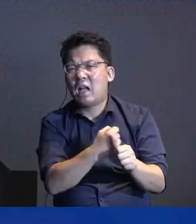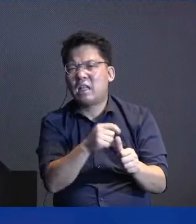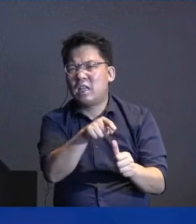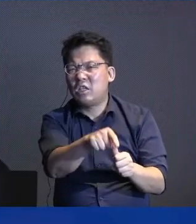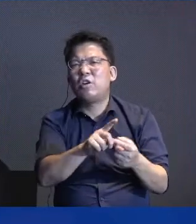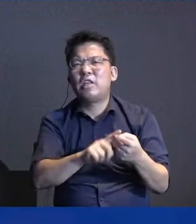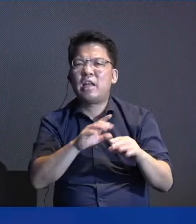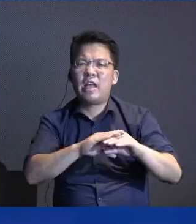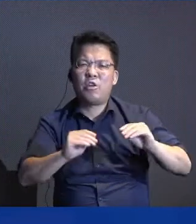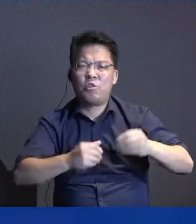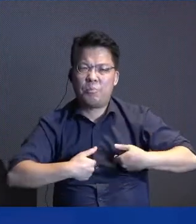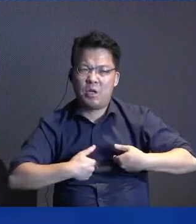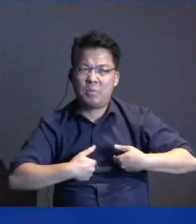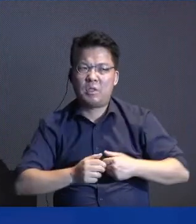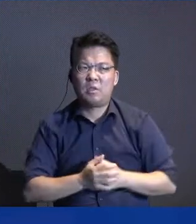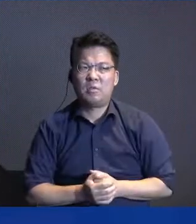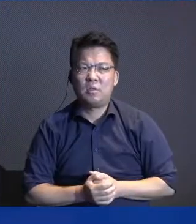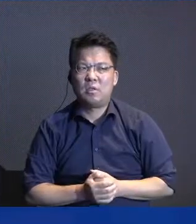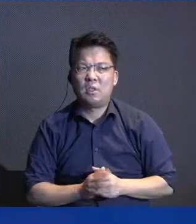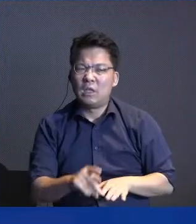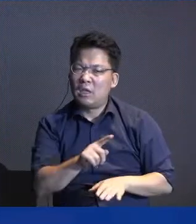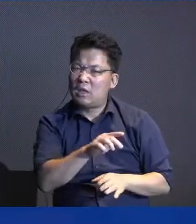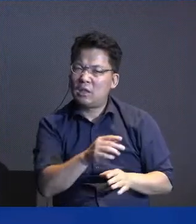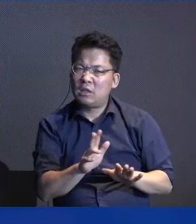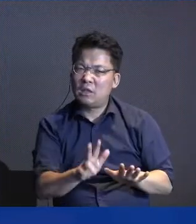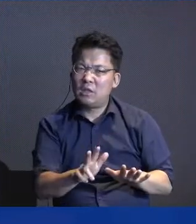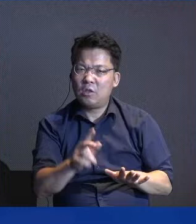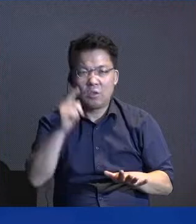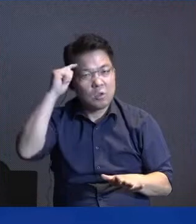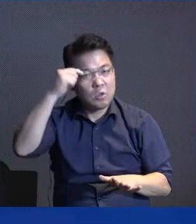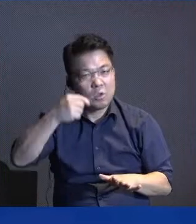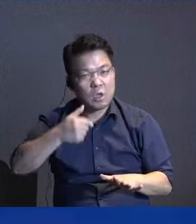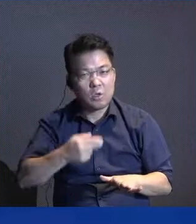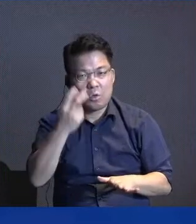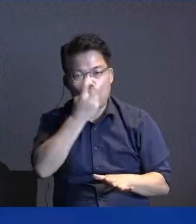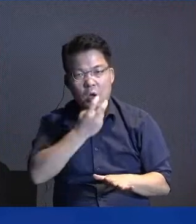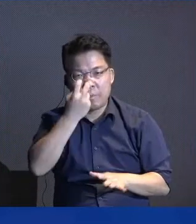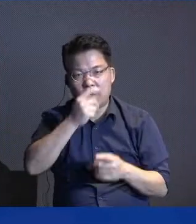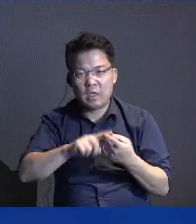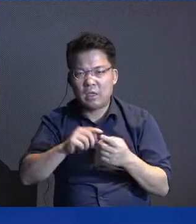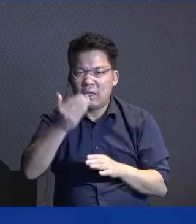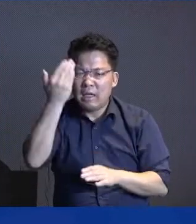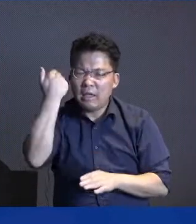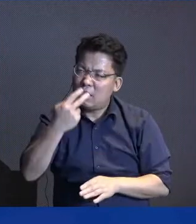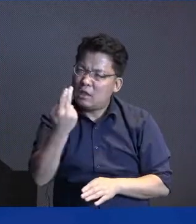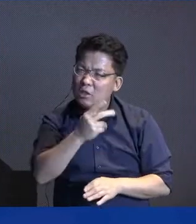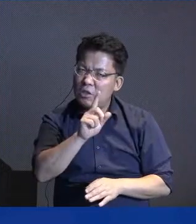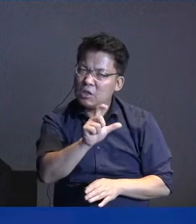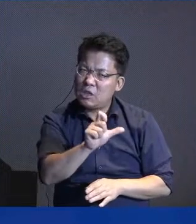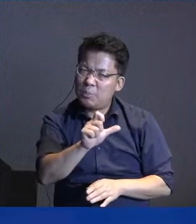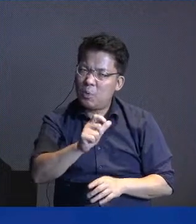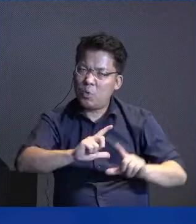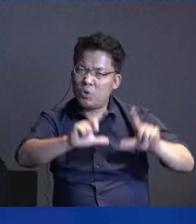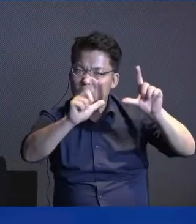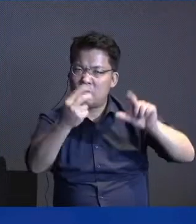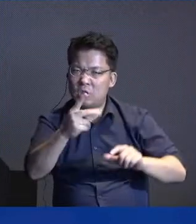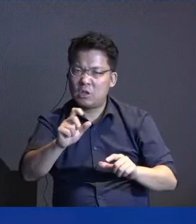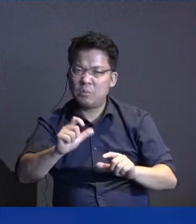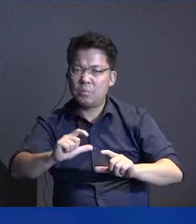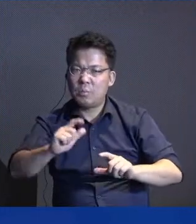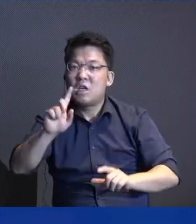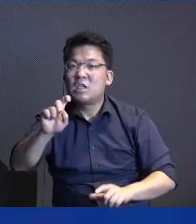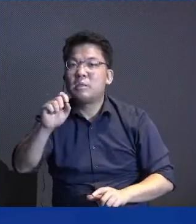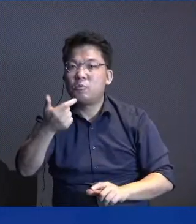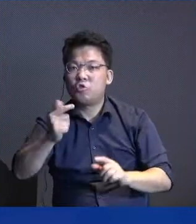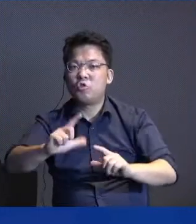A little bit older though, 2015-16 by the National Institute of Mental Health and Neurosciences, of which I was a part of for around